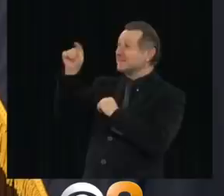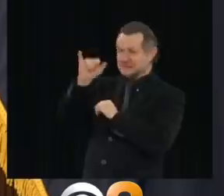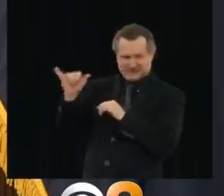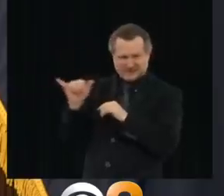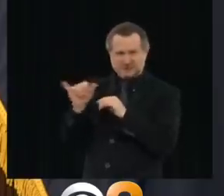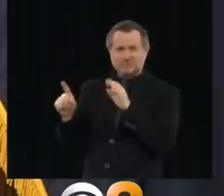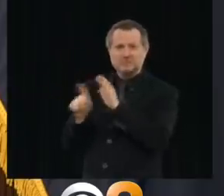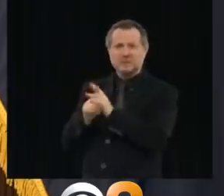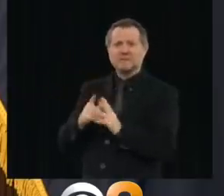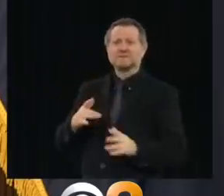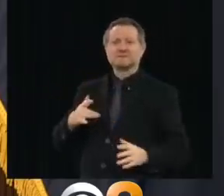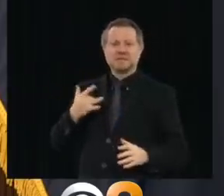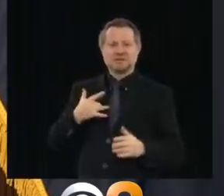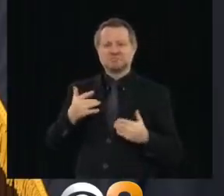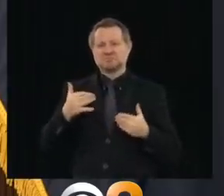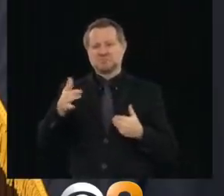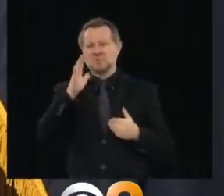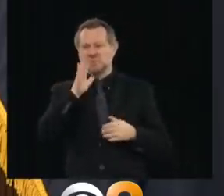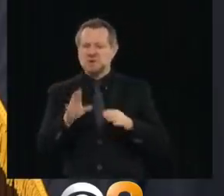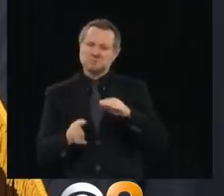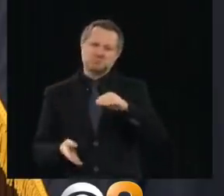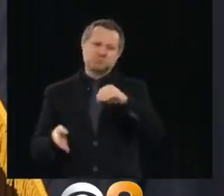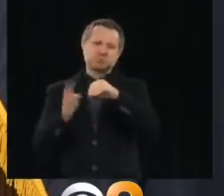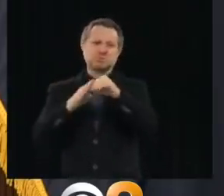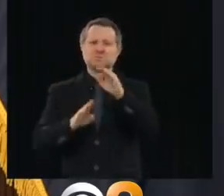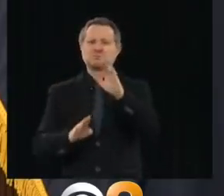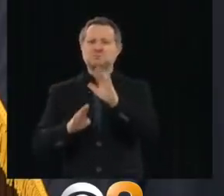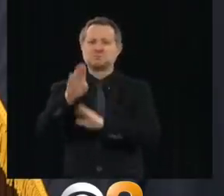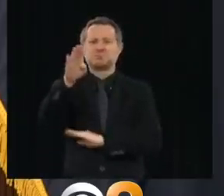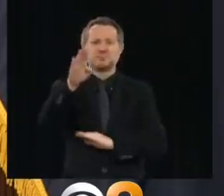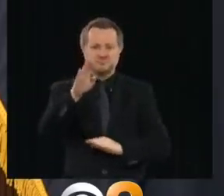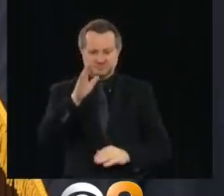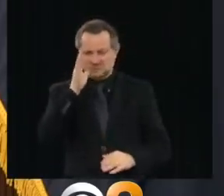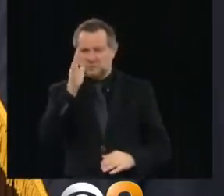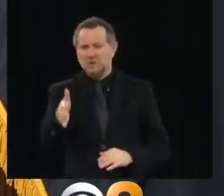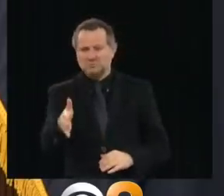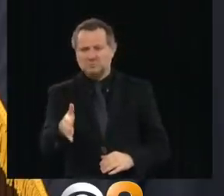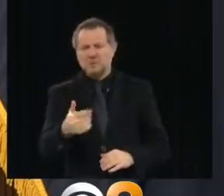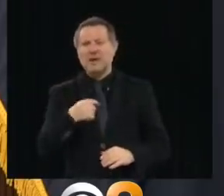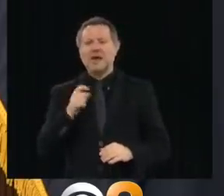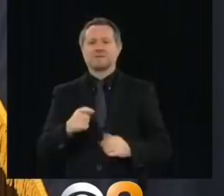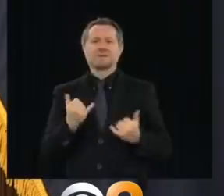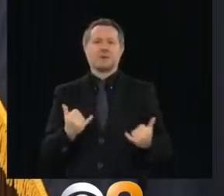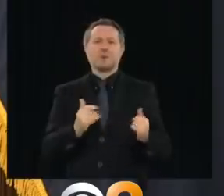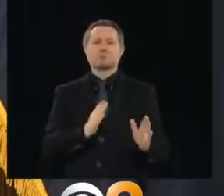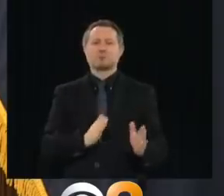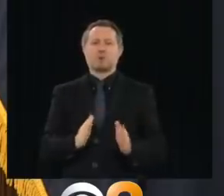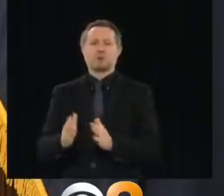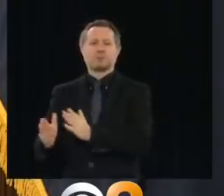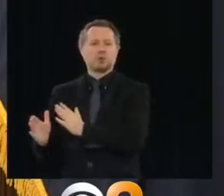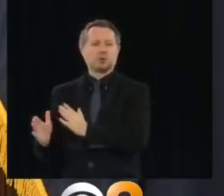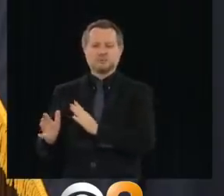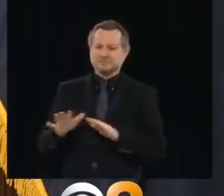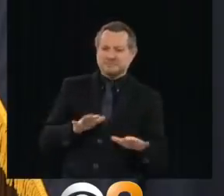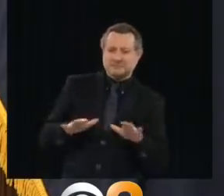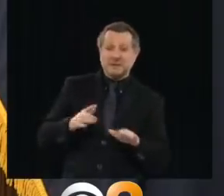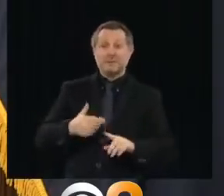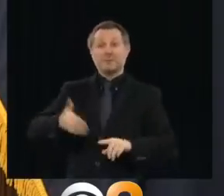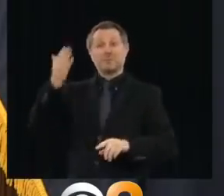to be much, much higher. And we need to know that as a society. We were told children are not